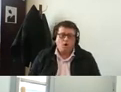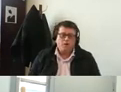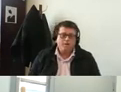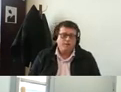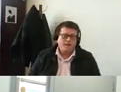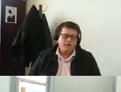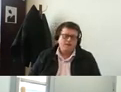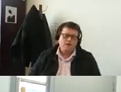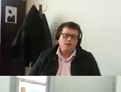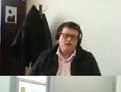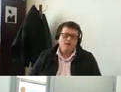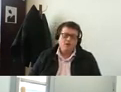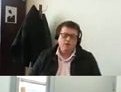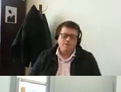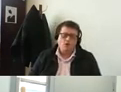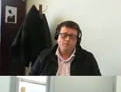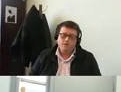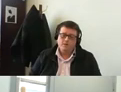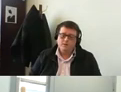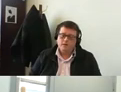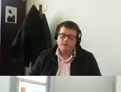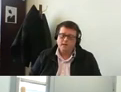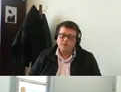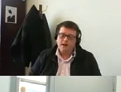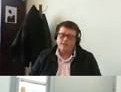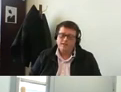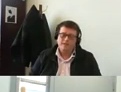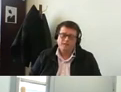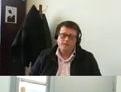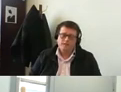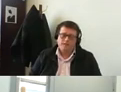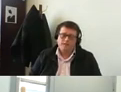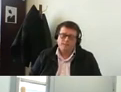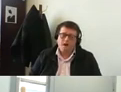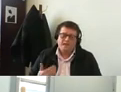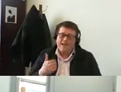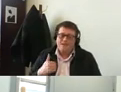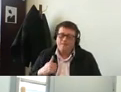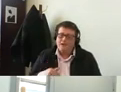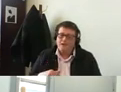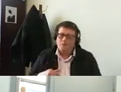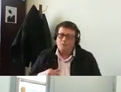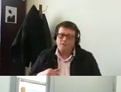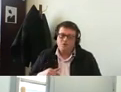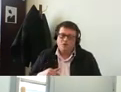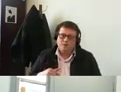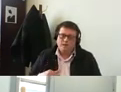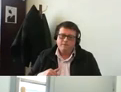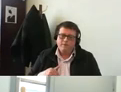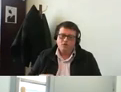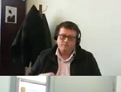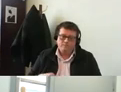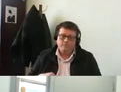of work that needs to go into the whole informed consent process. I can't make an informed decision